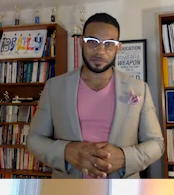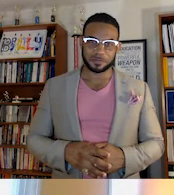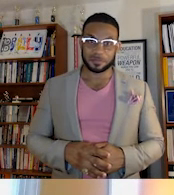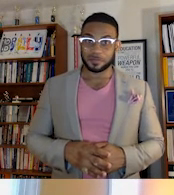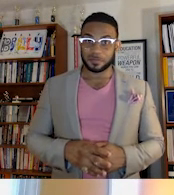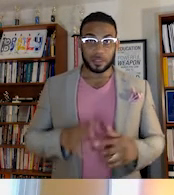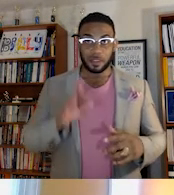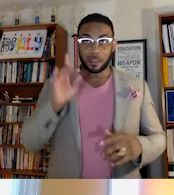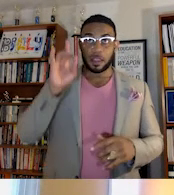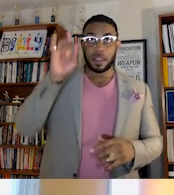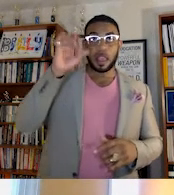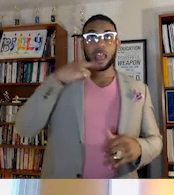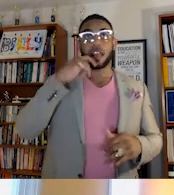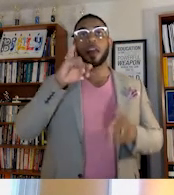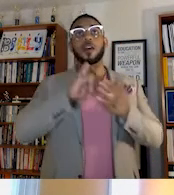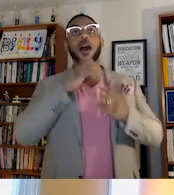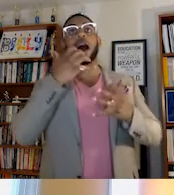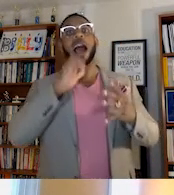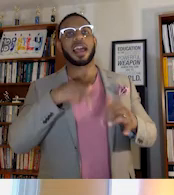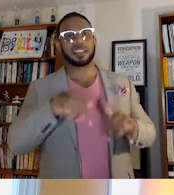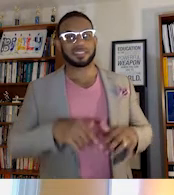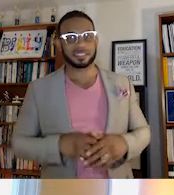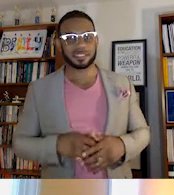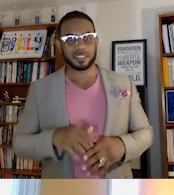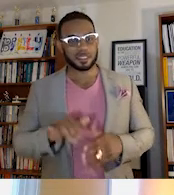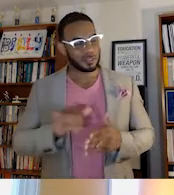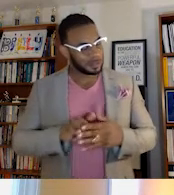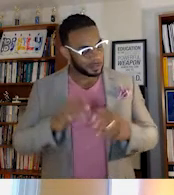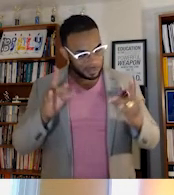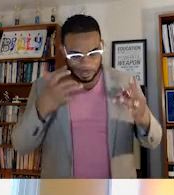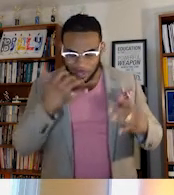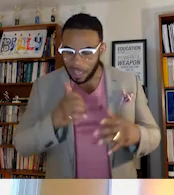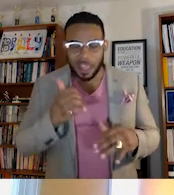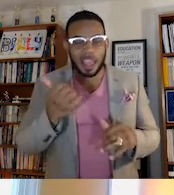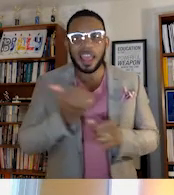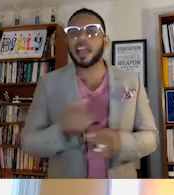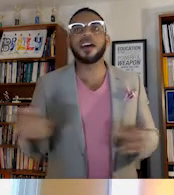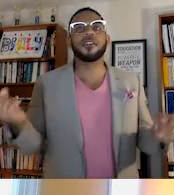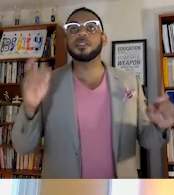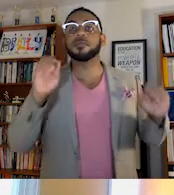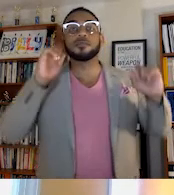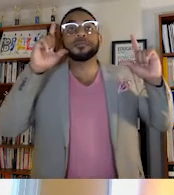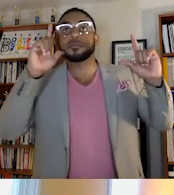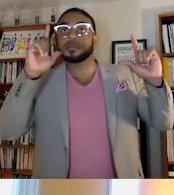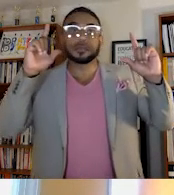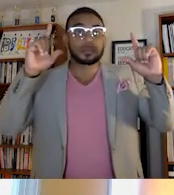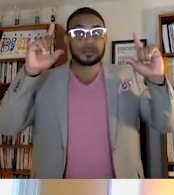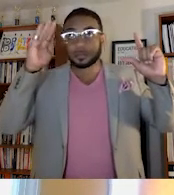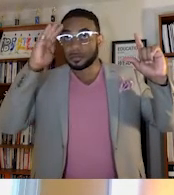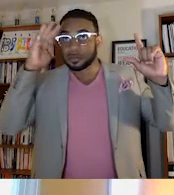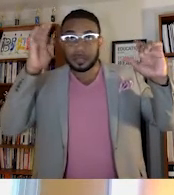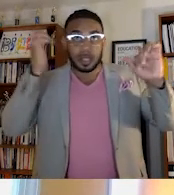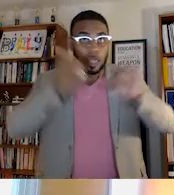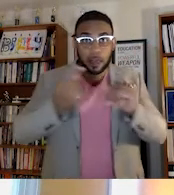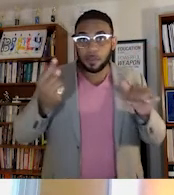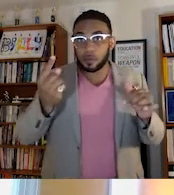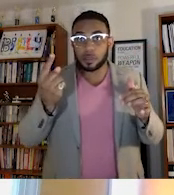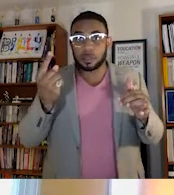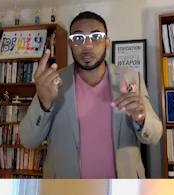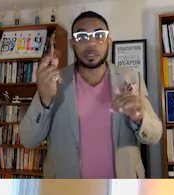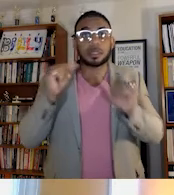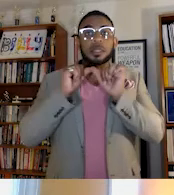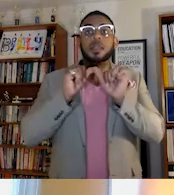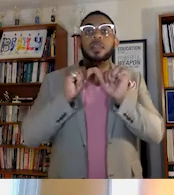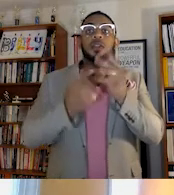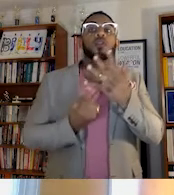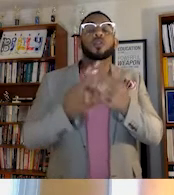So I'll say New York is hot. Right? Mm-hmm. New York is hot. Everyone's up. You know, everyone's